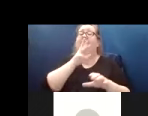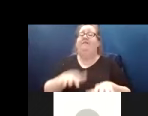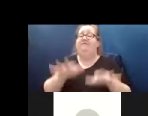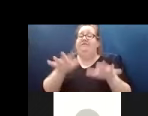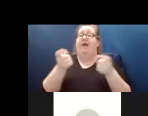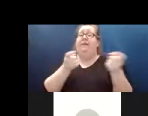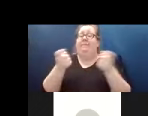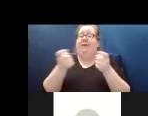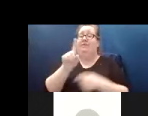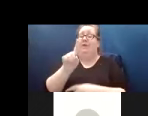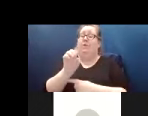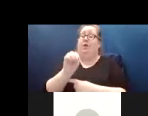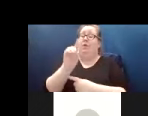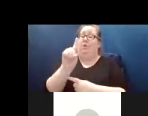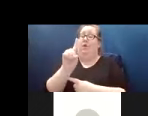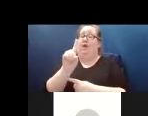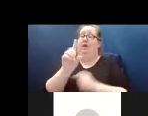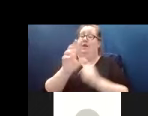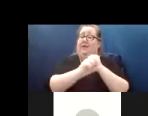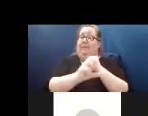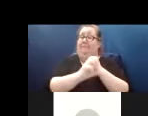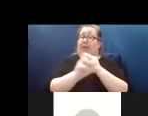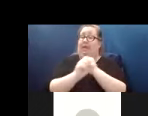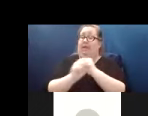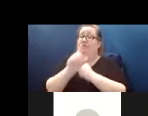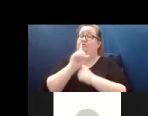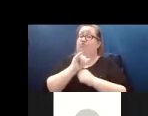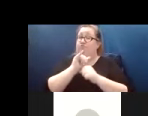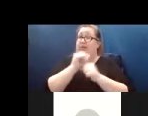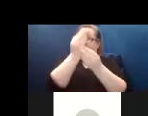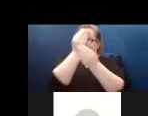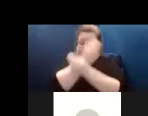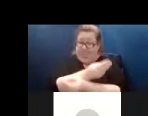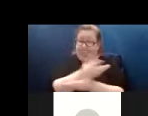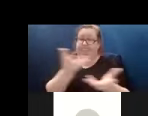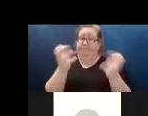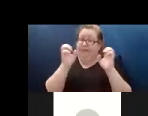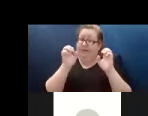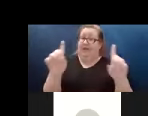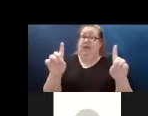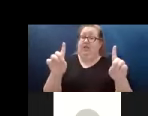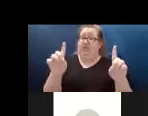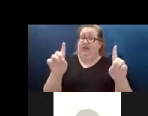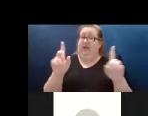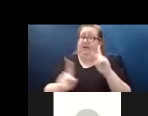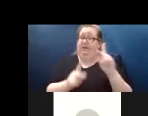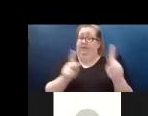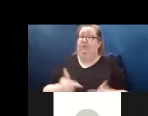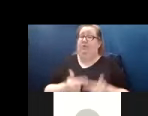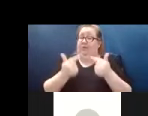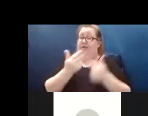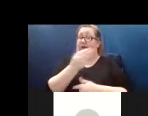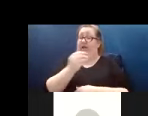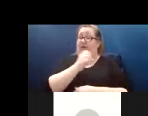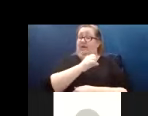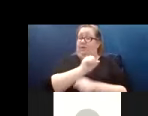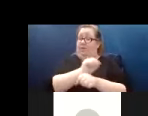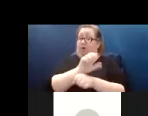101 campaign to really educate its residents too and staff too, and then make sure that there's